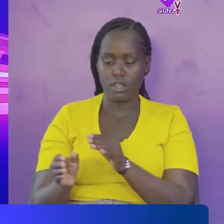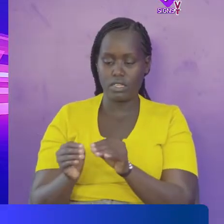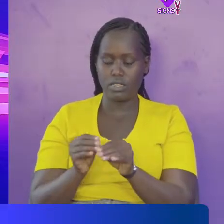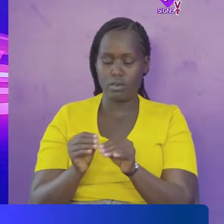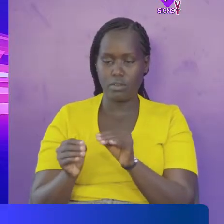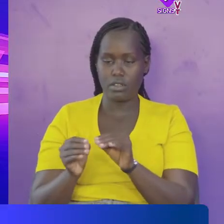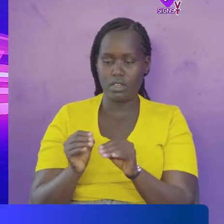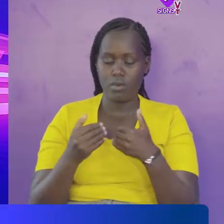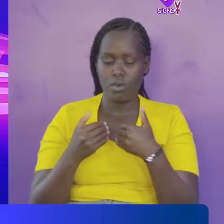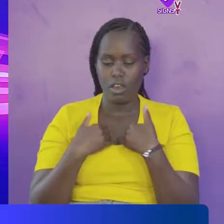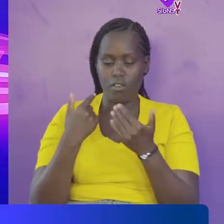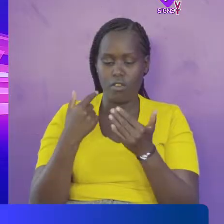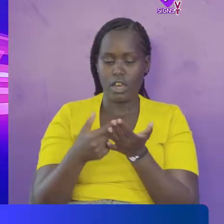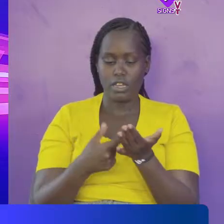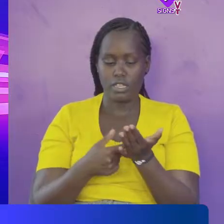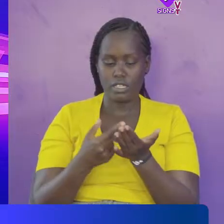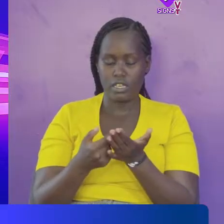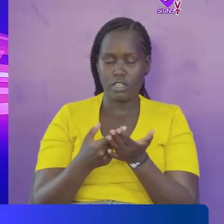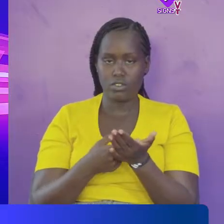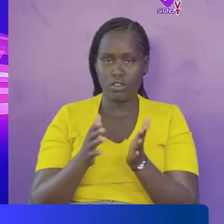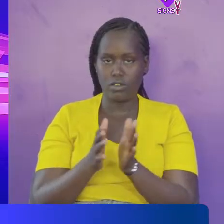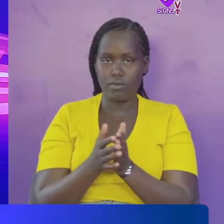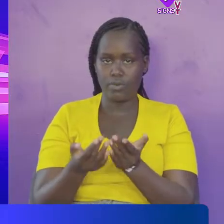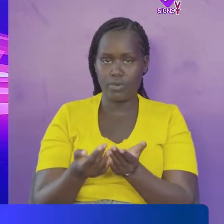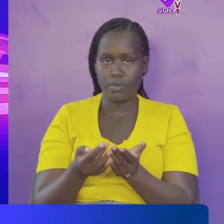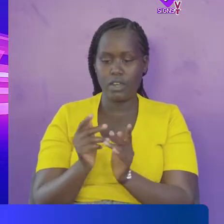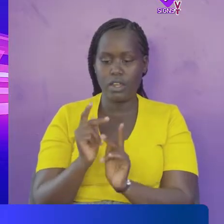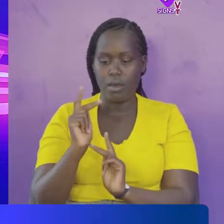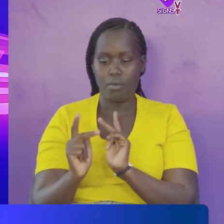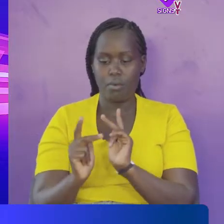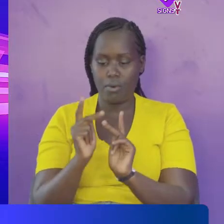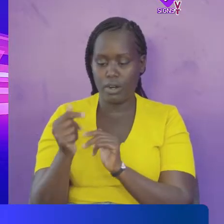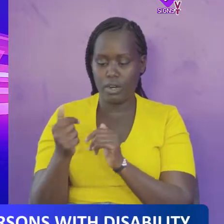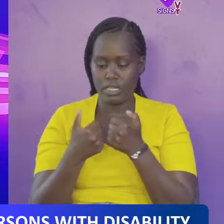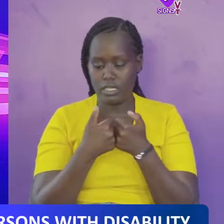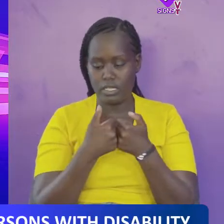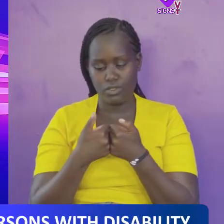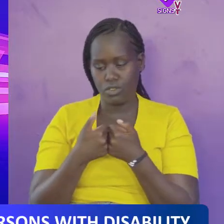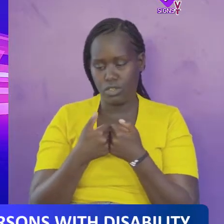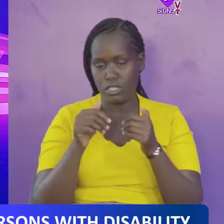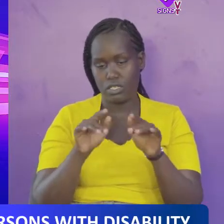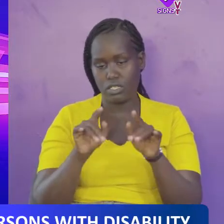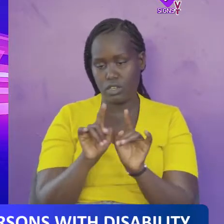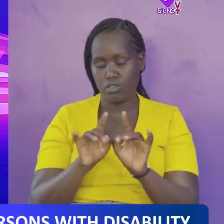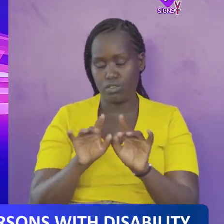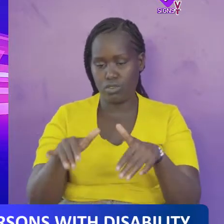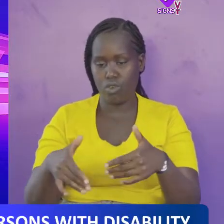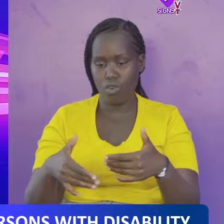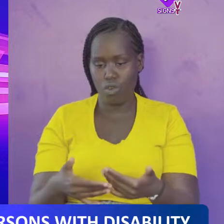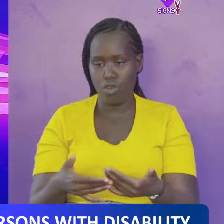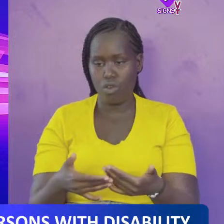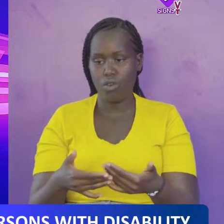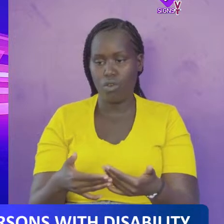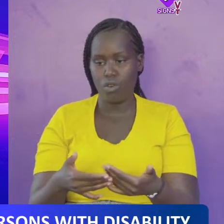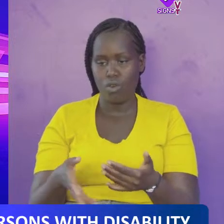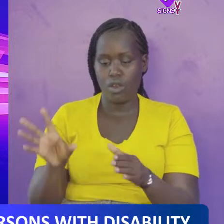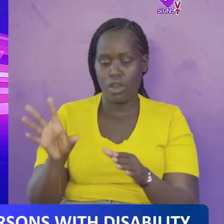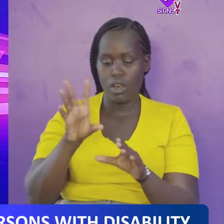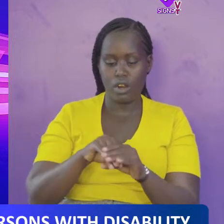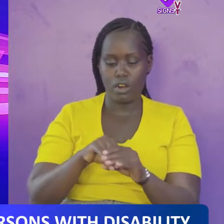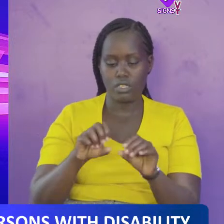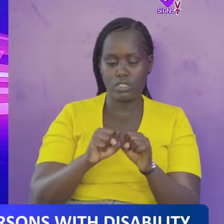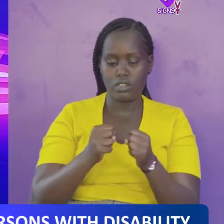a conversation and shedding light on the progress, the challenges, and how a more inclusive society looks